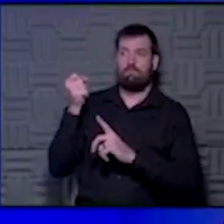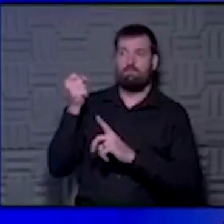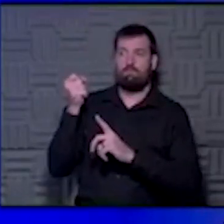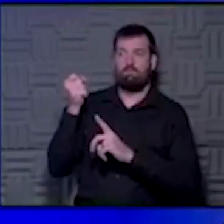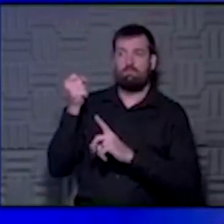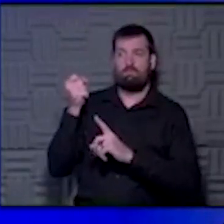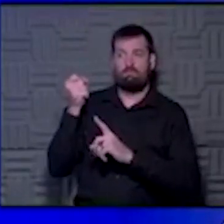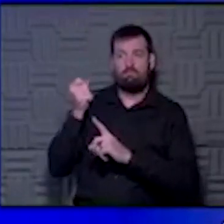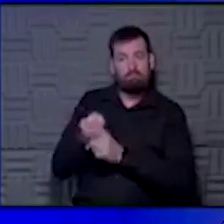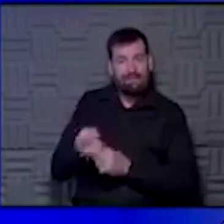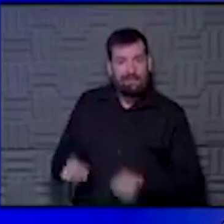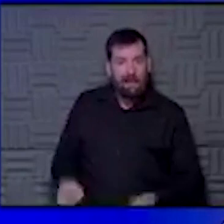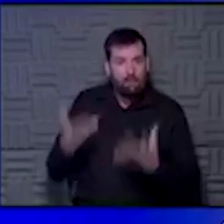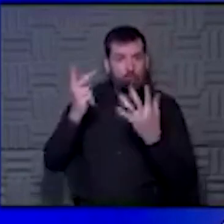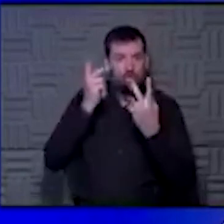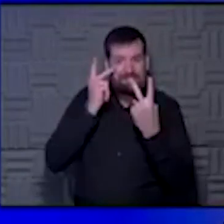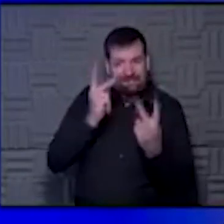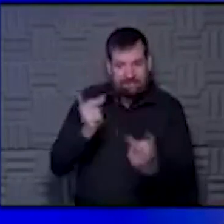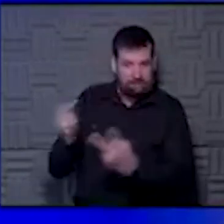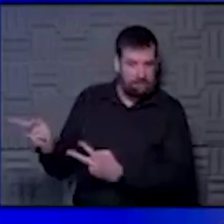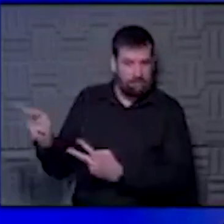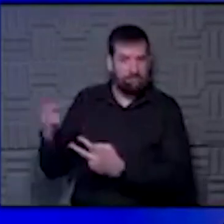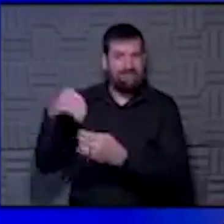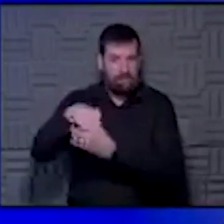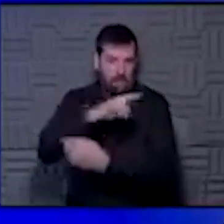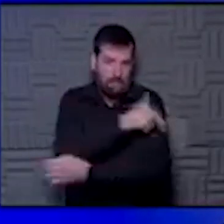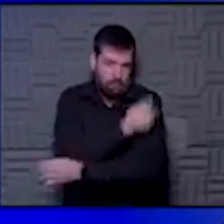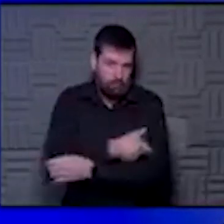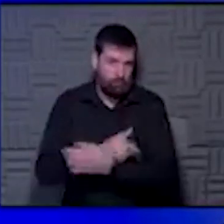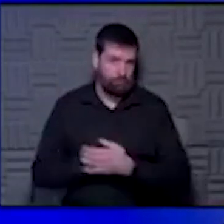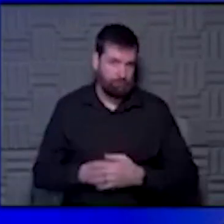how much we're seeing in the hospital.